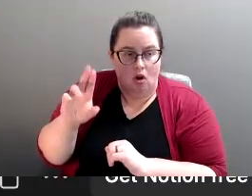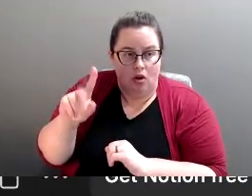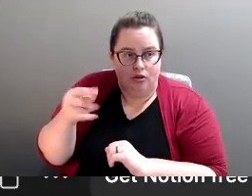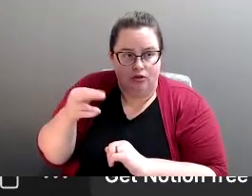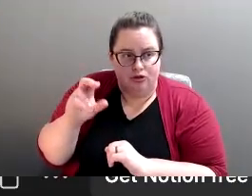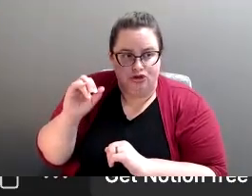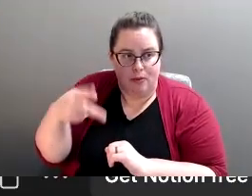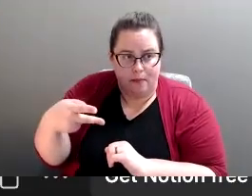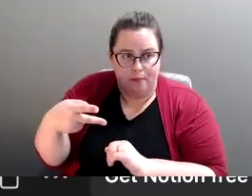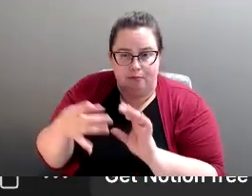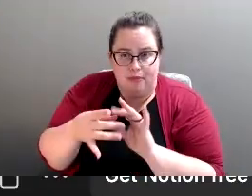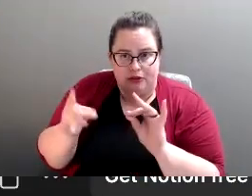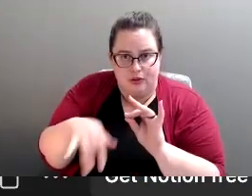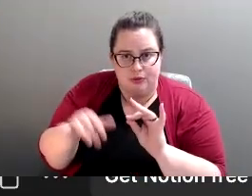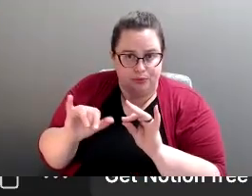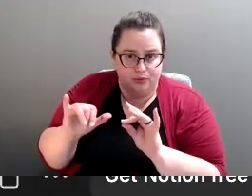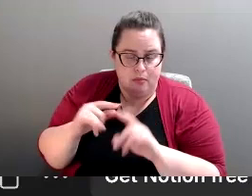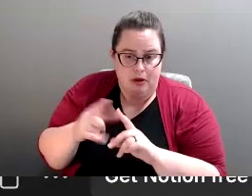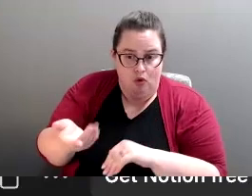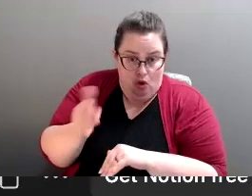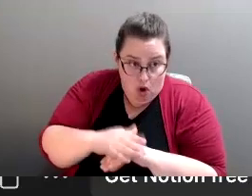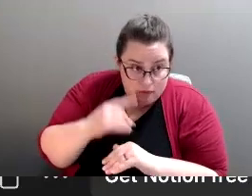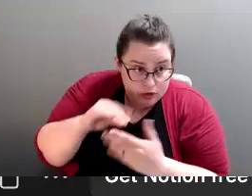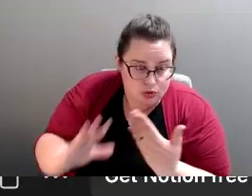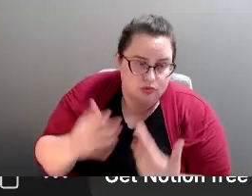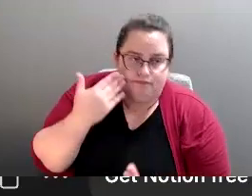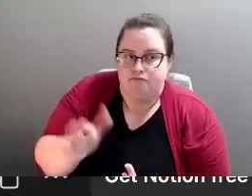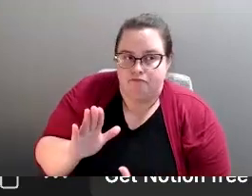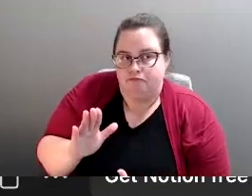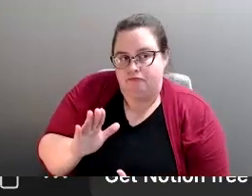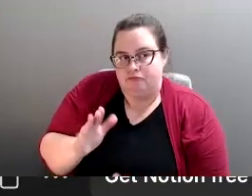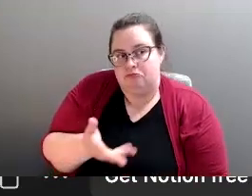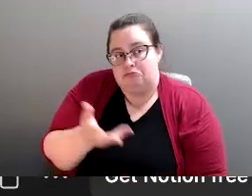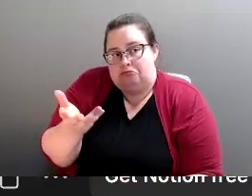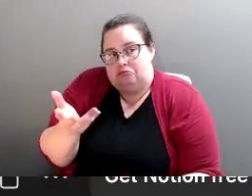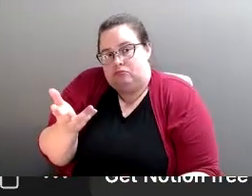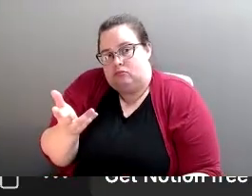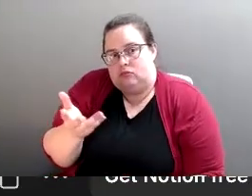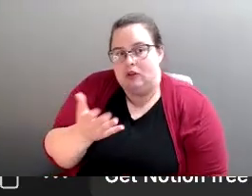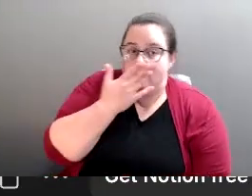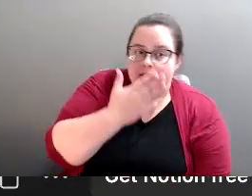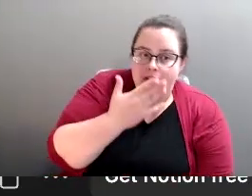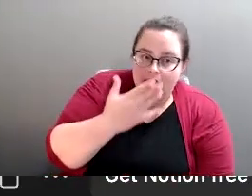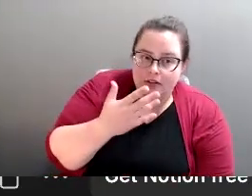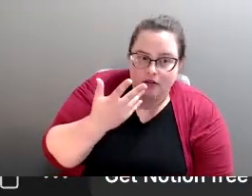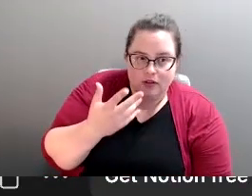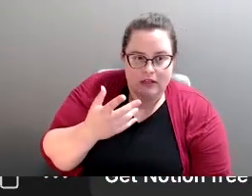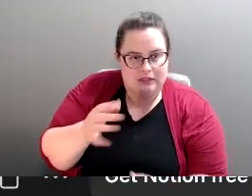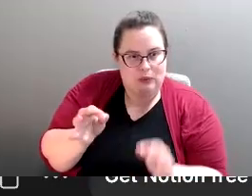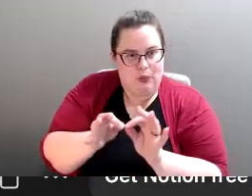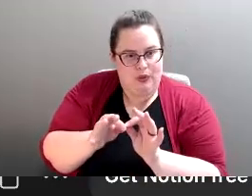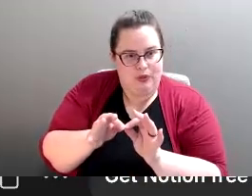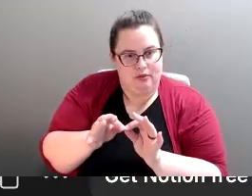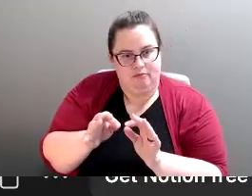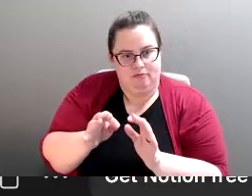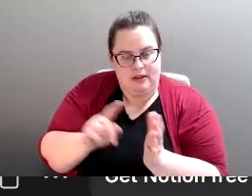as well. But I don't know if it's turned on for our students yet. Okay. Thank you. That's definitely worth investigating. Thanks